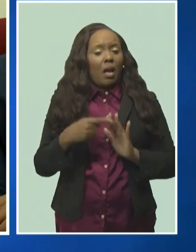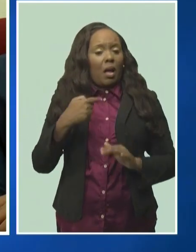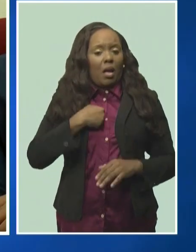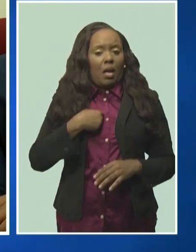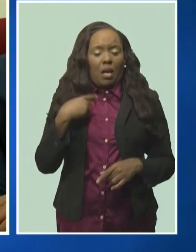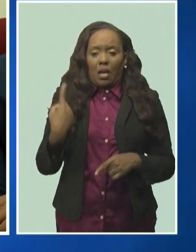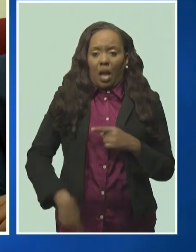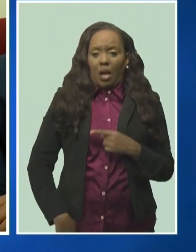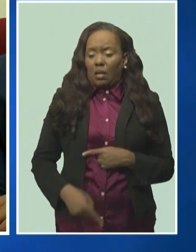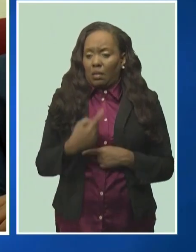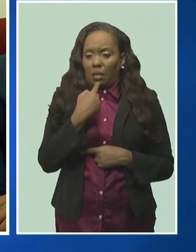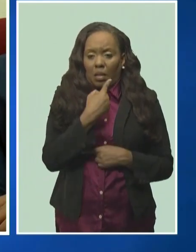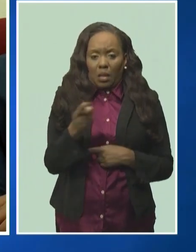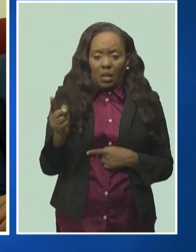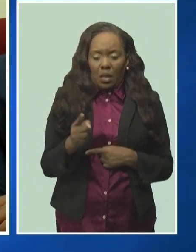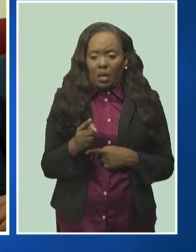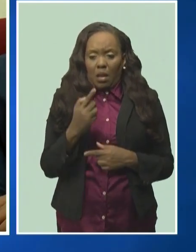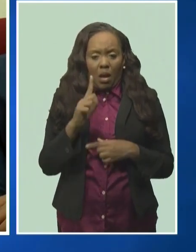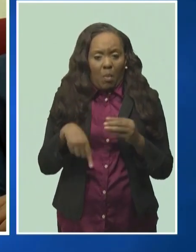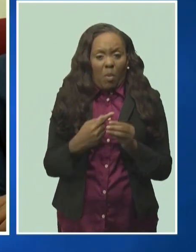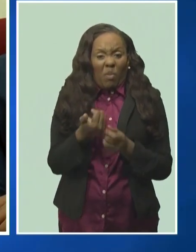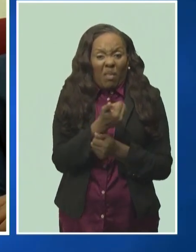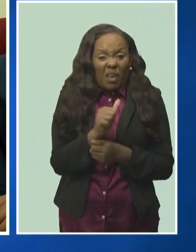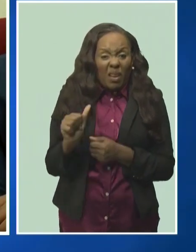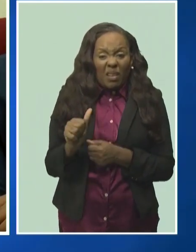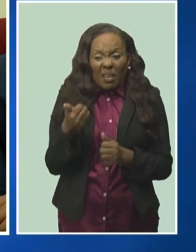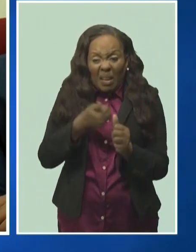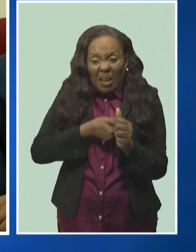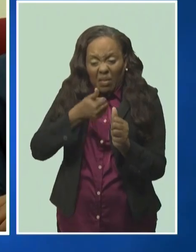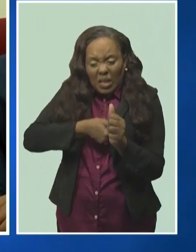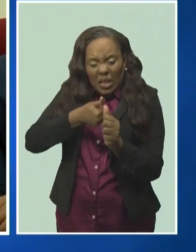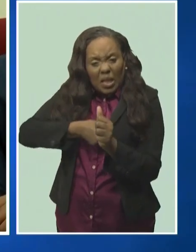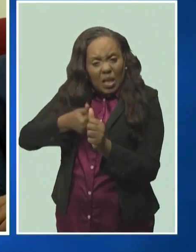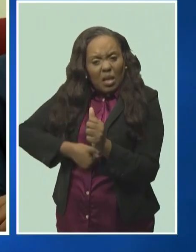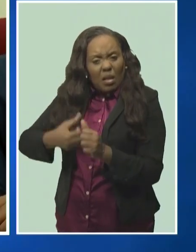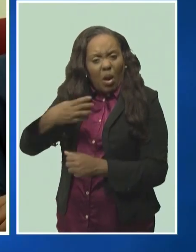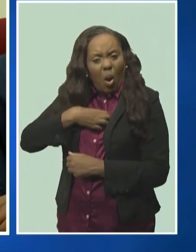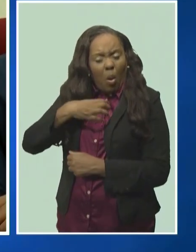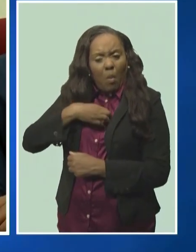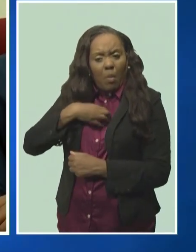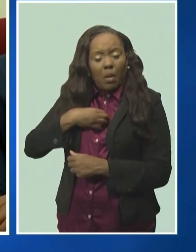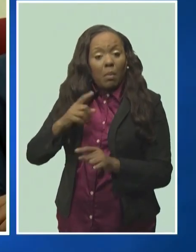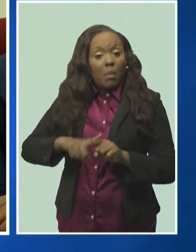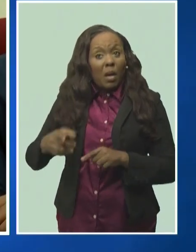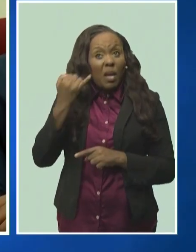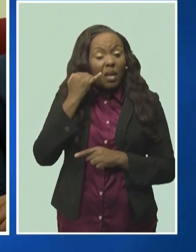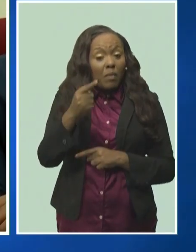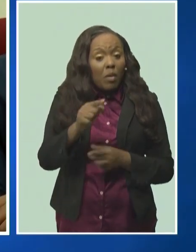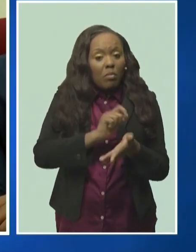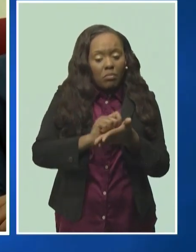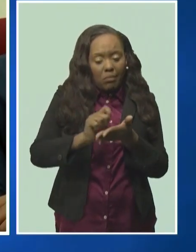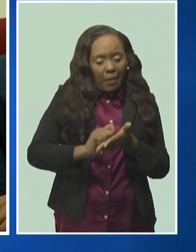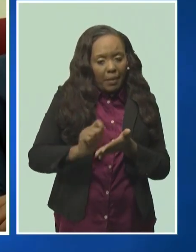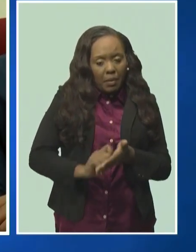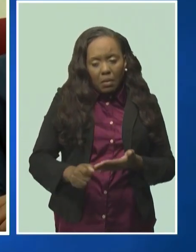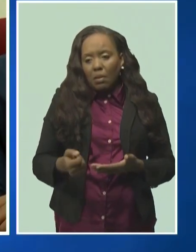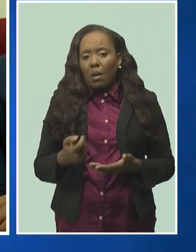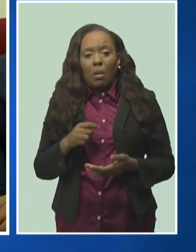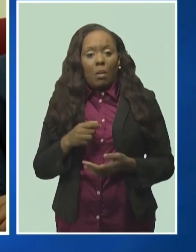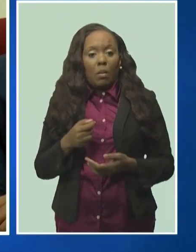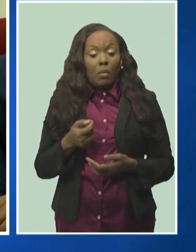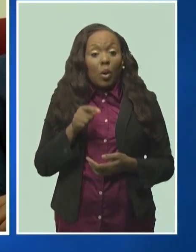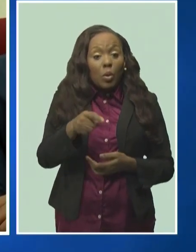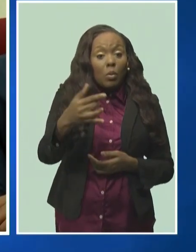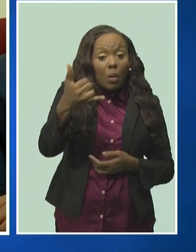space, speak to a general complaint that sometimes is unspecified. What I can do is, if you put in writing or call or speak to us